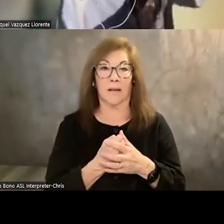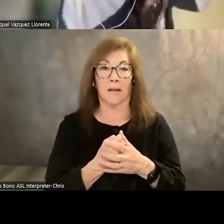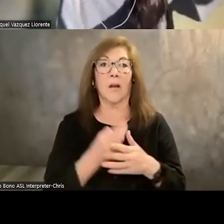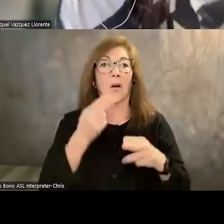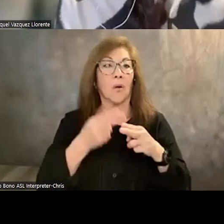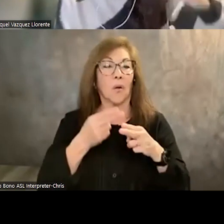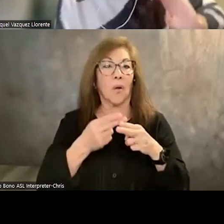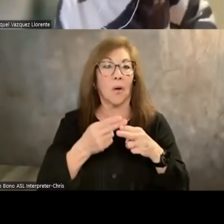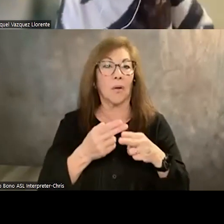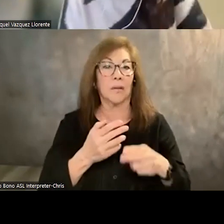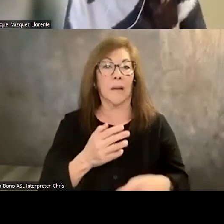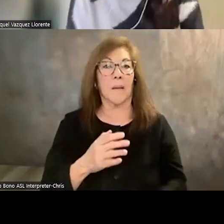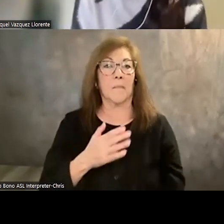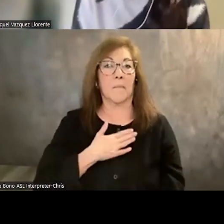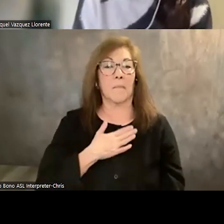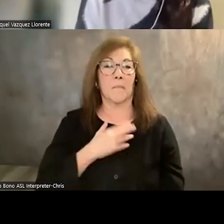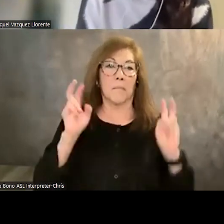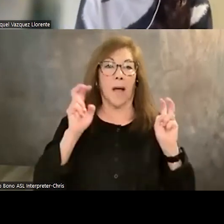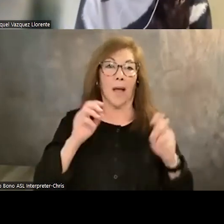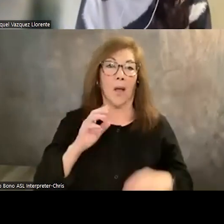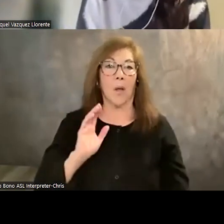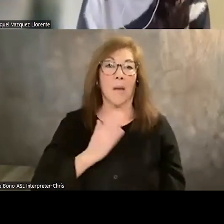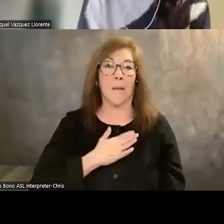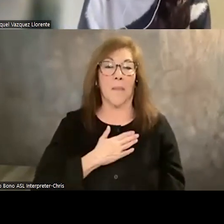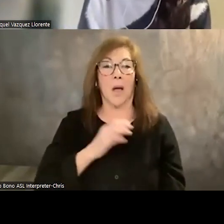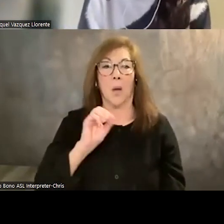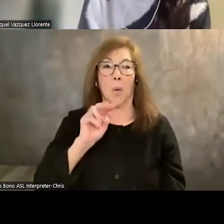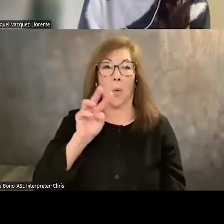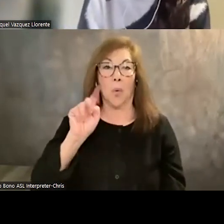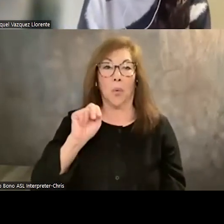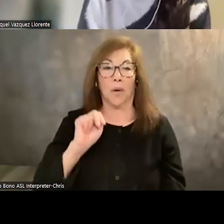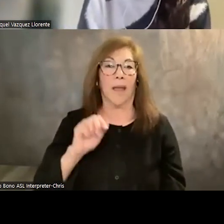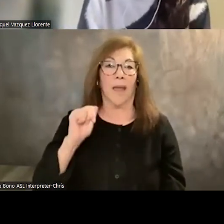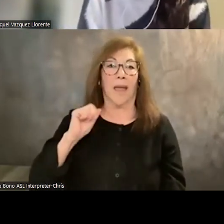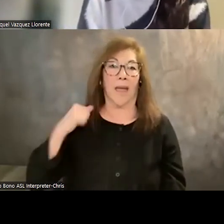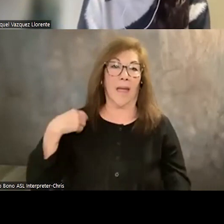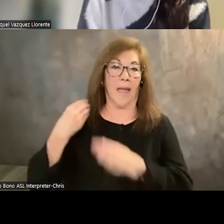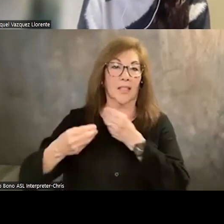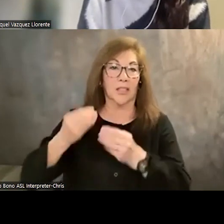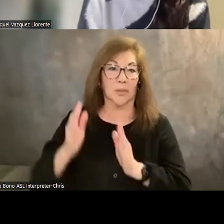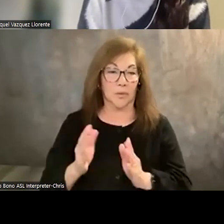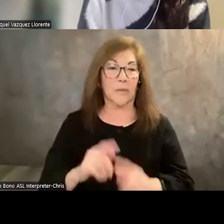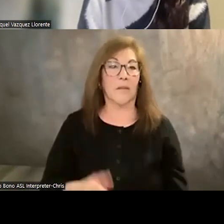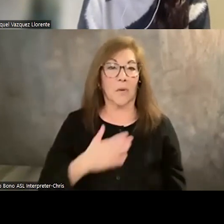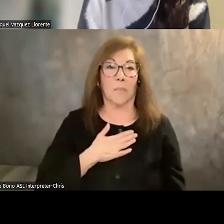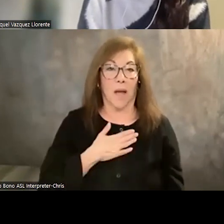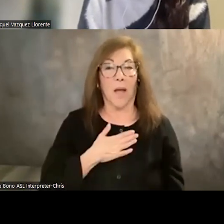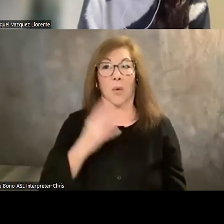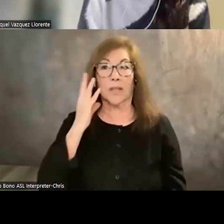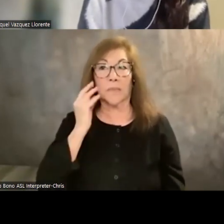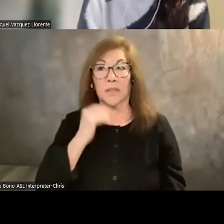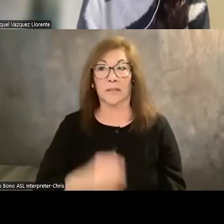called My Own Ancestors. And it was a project that came from my own experiences. And is